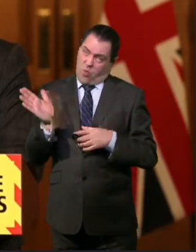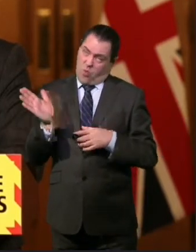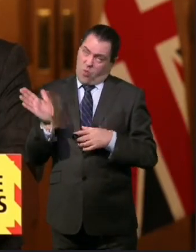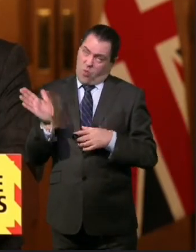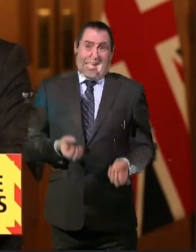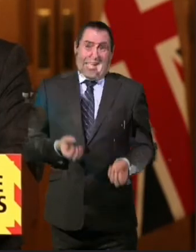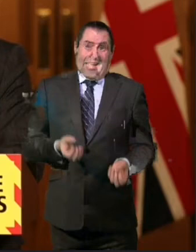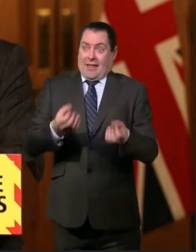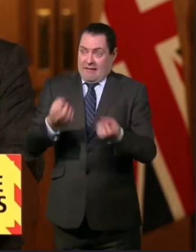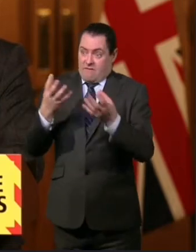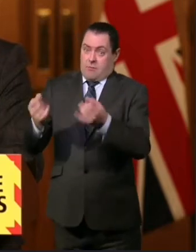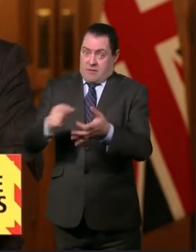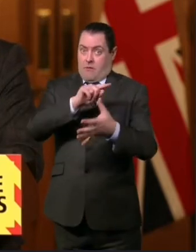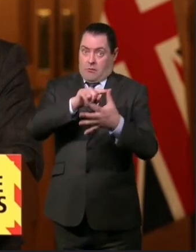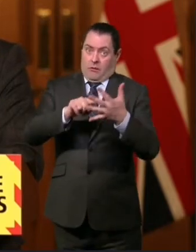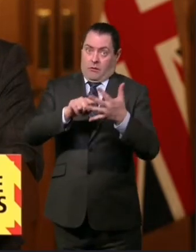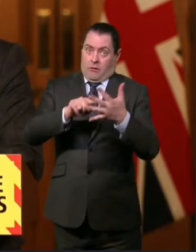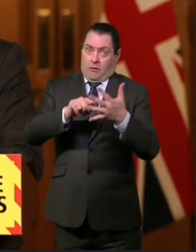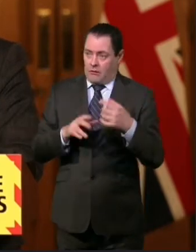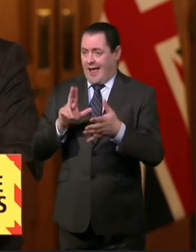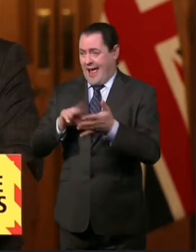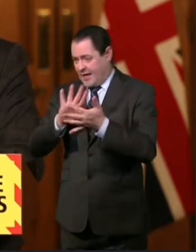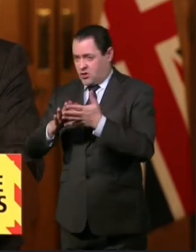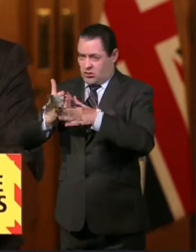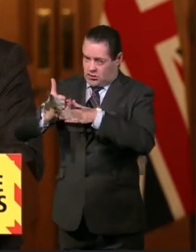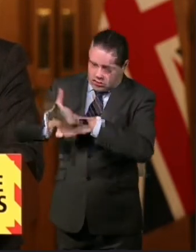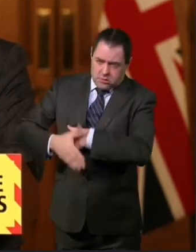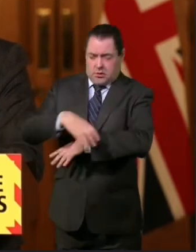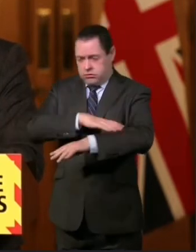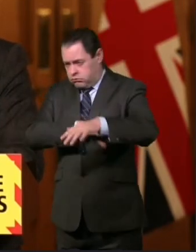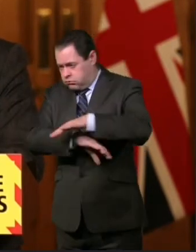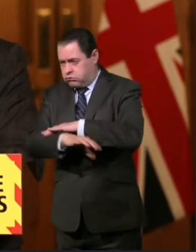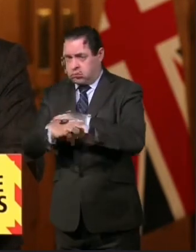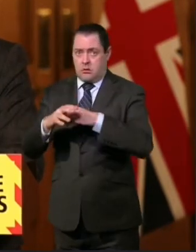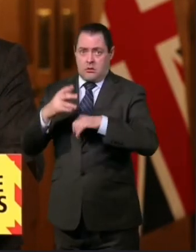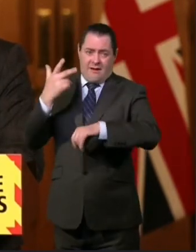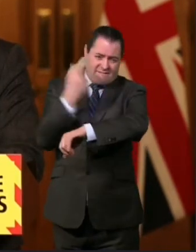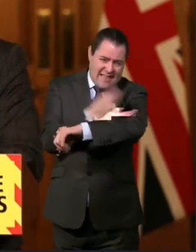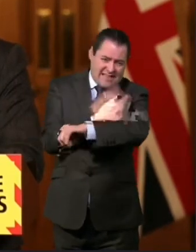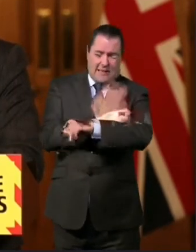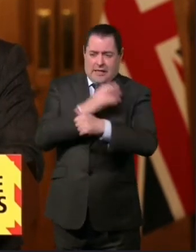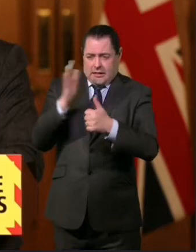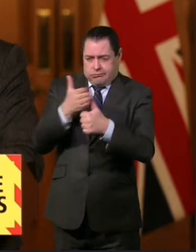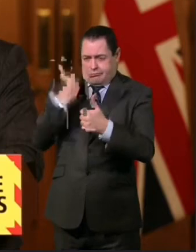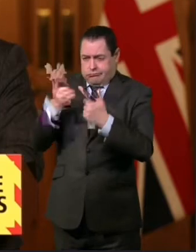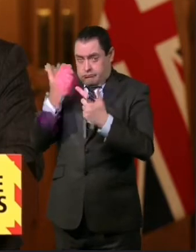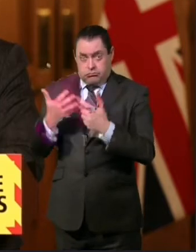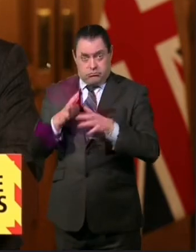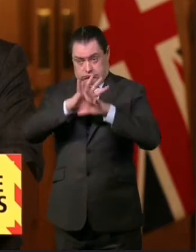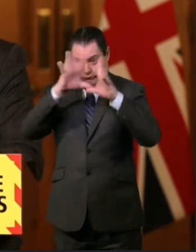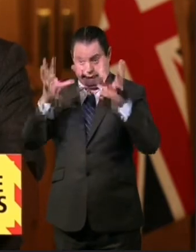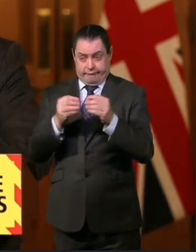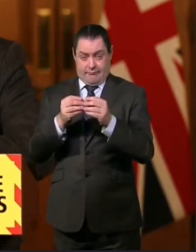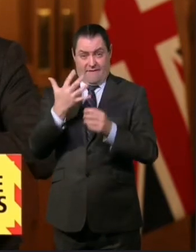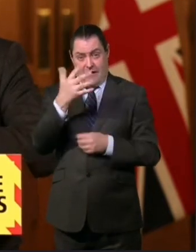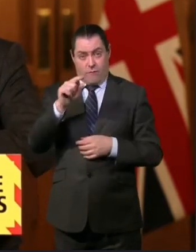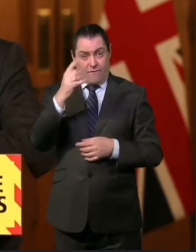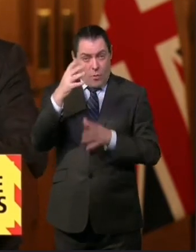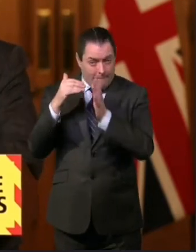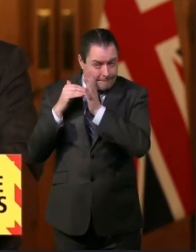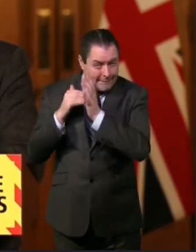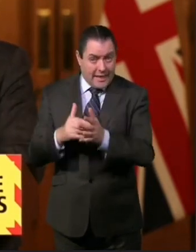the others are having in vaccinating 5.4 million people as they've done, 400,000 just in one day. We